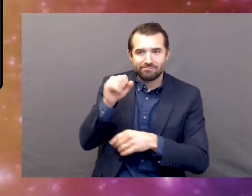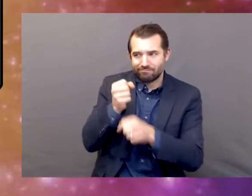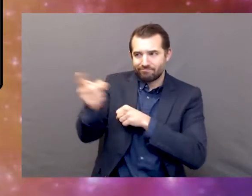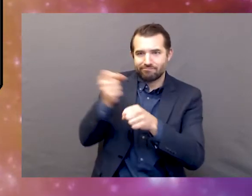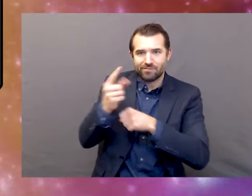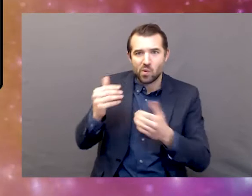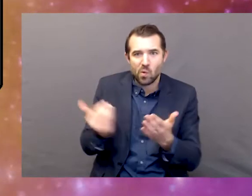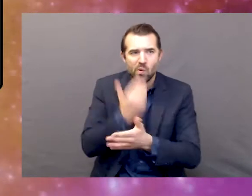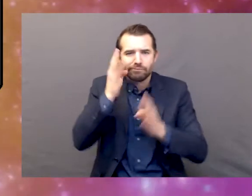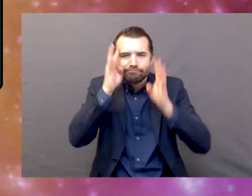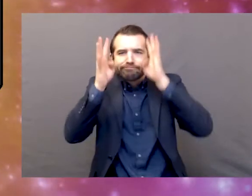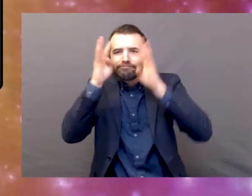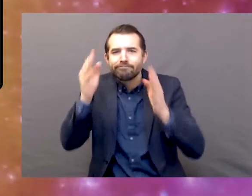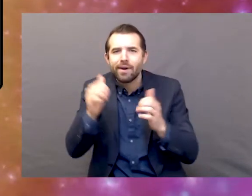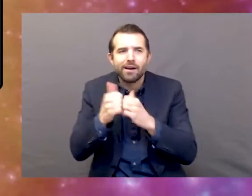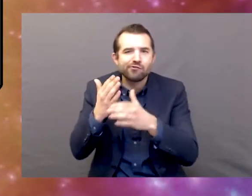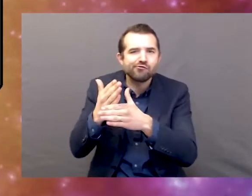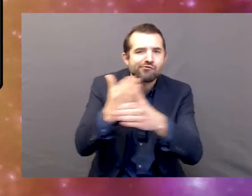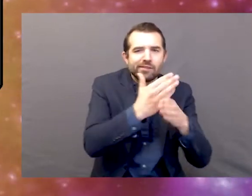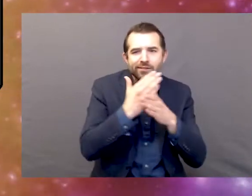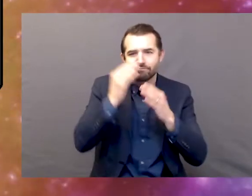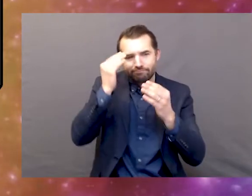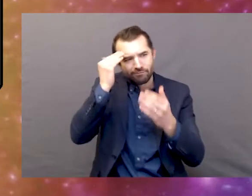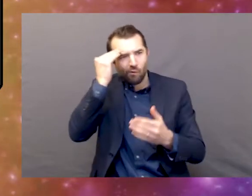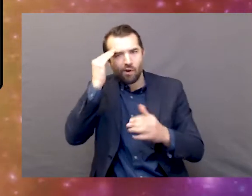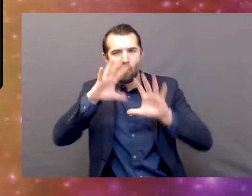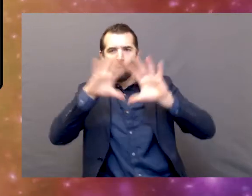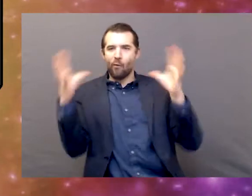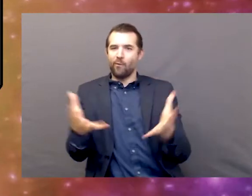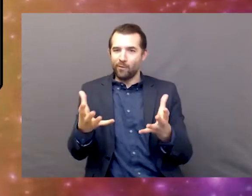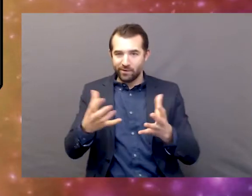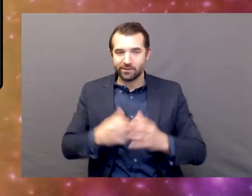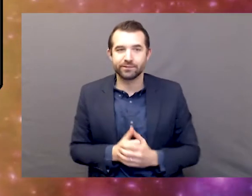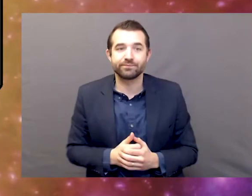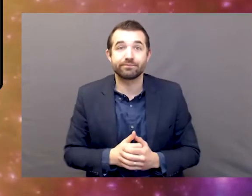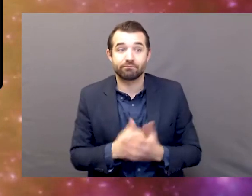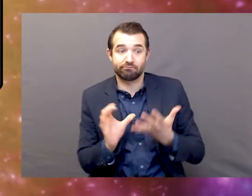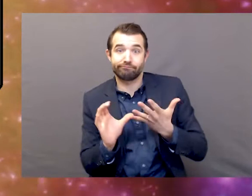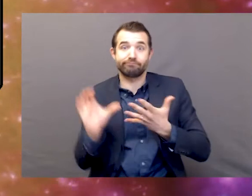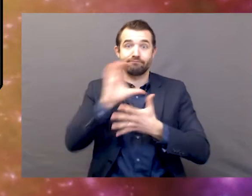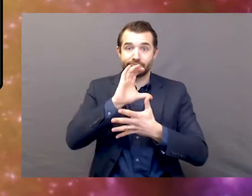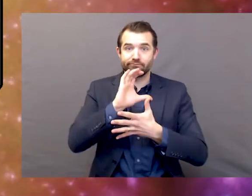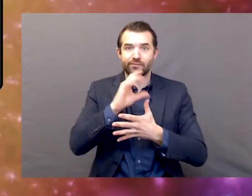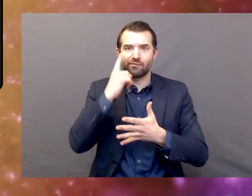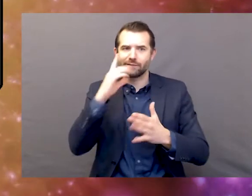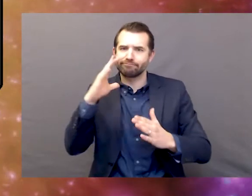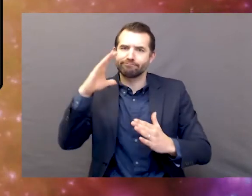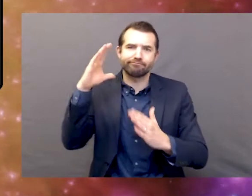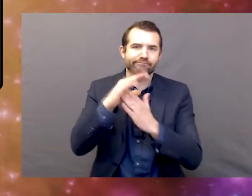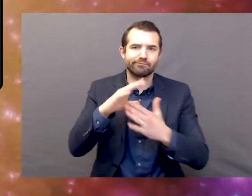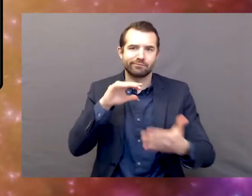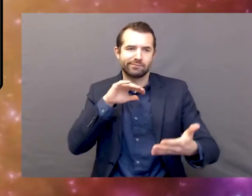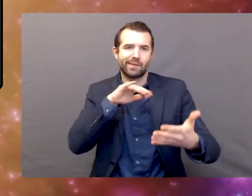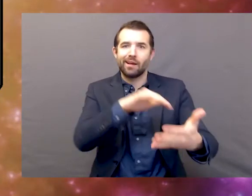in the new and innovative ways they are sharing knowledge with the world. The criteria for the Distinguished Scholar Award